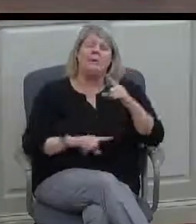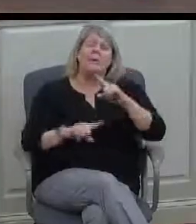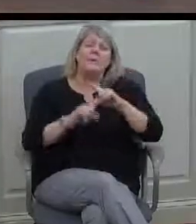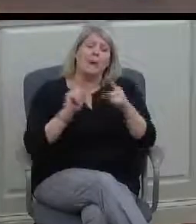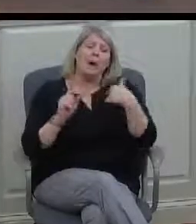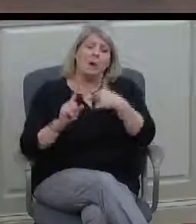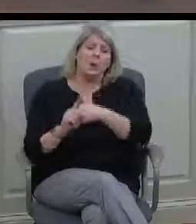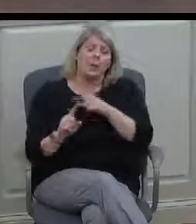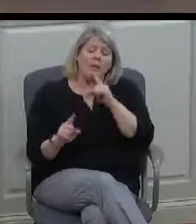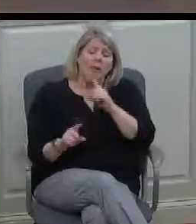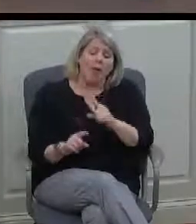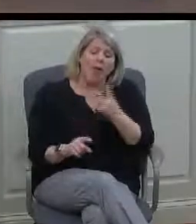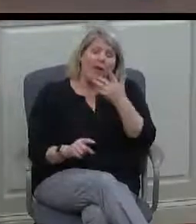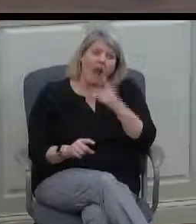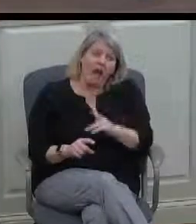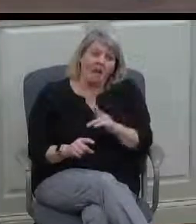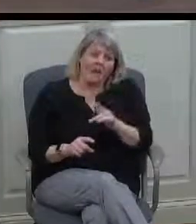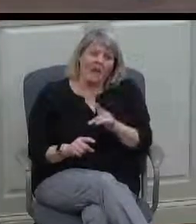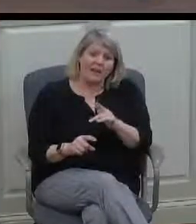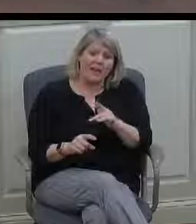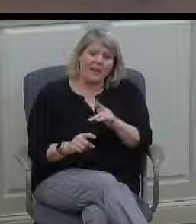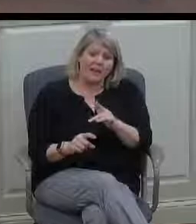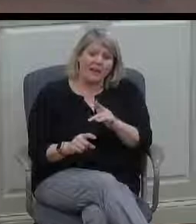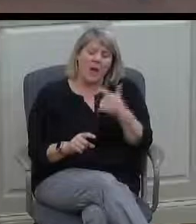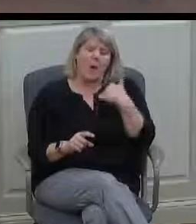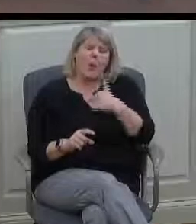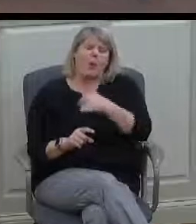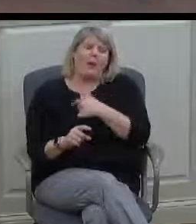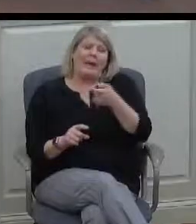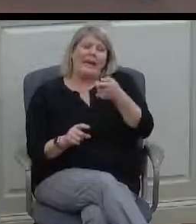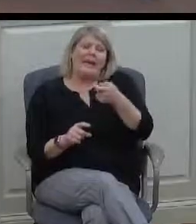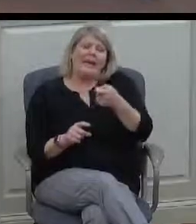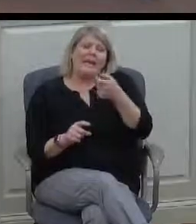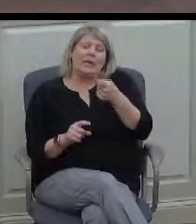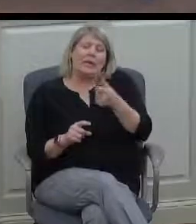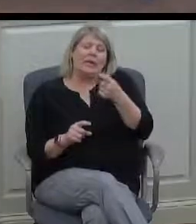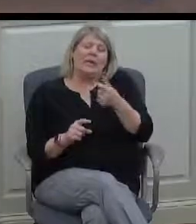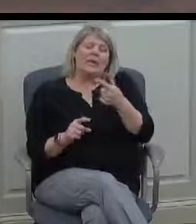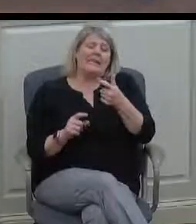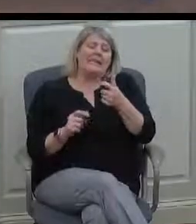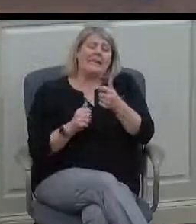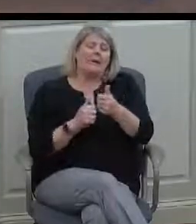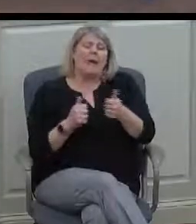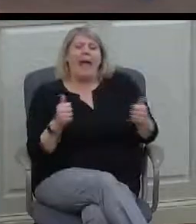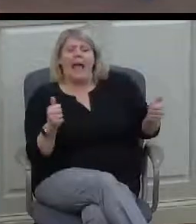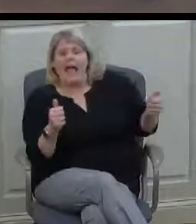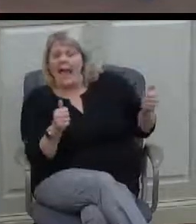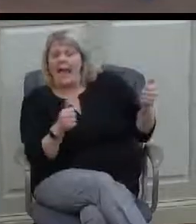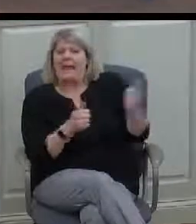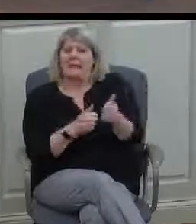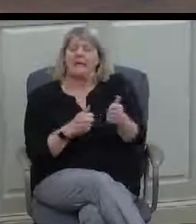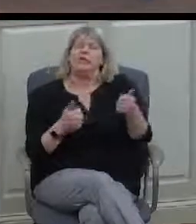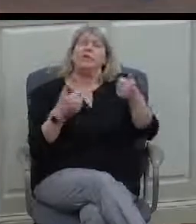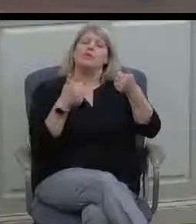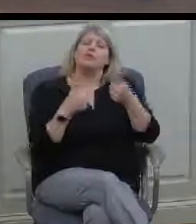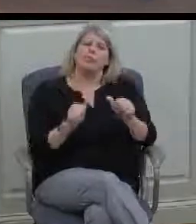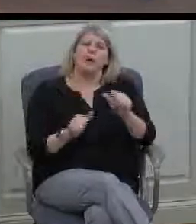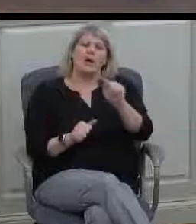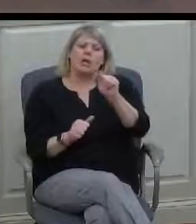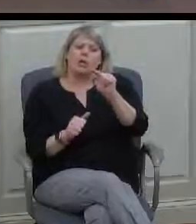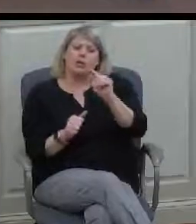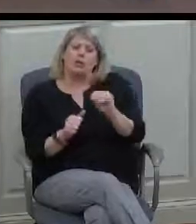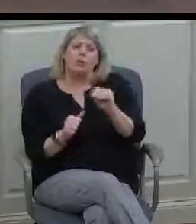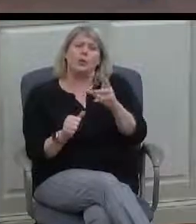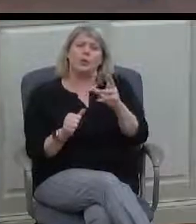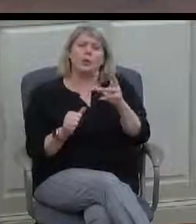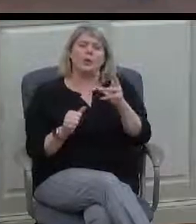and I feel like we've been a little bit ahead of the curve on trying to get out and be as community policing